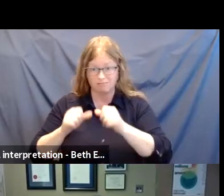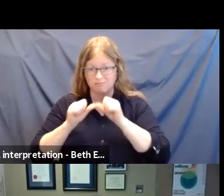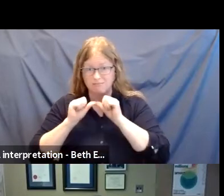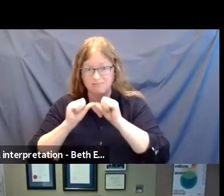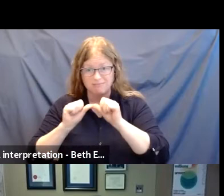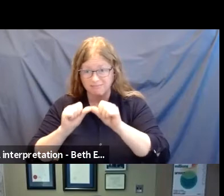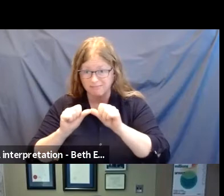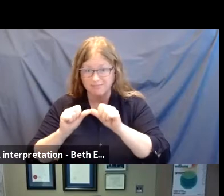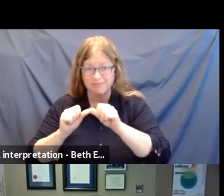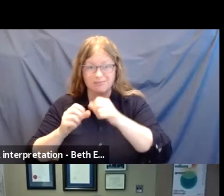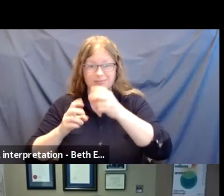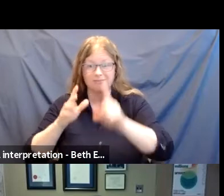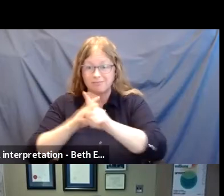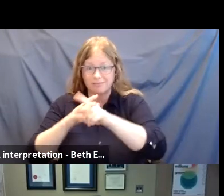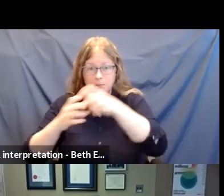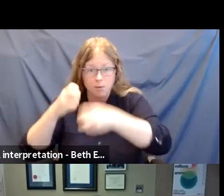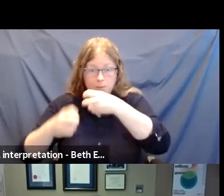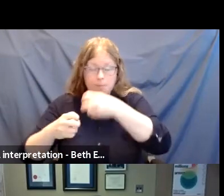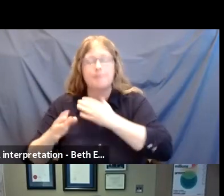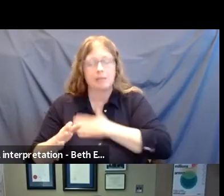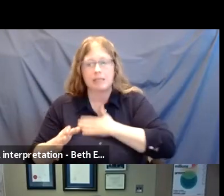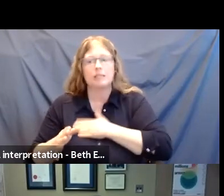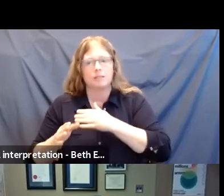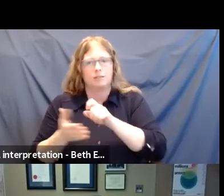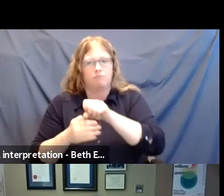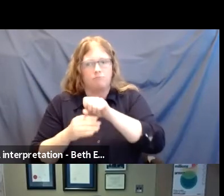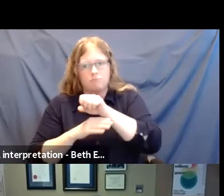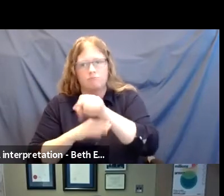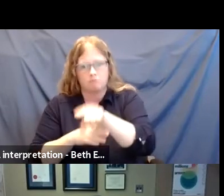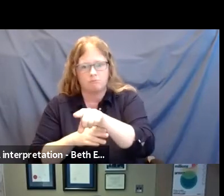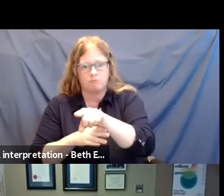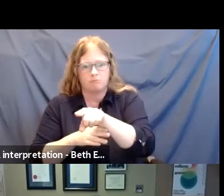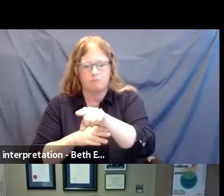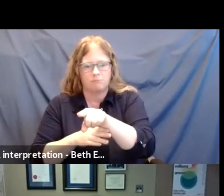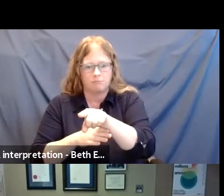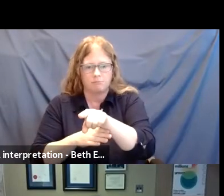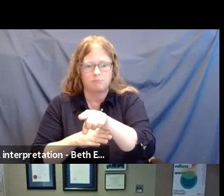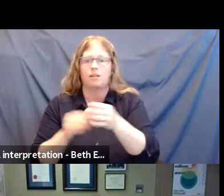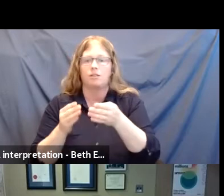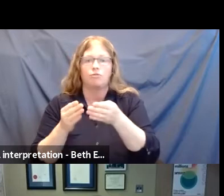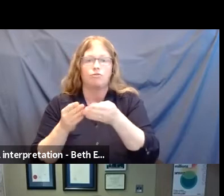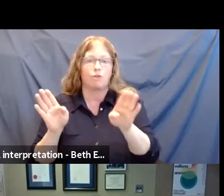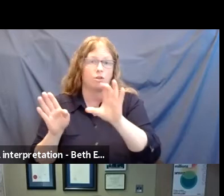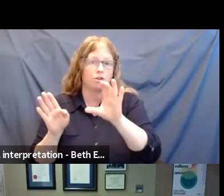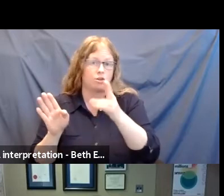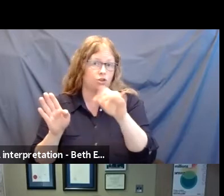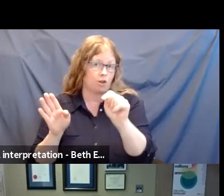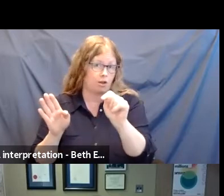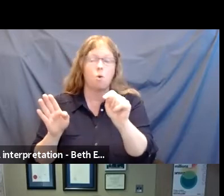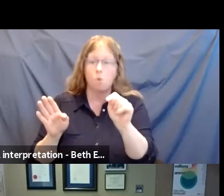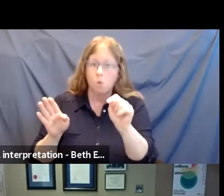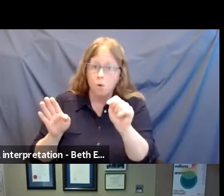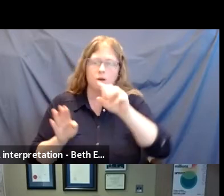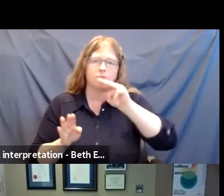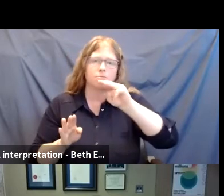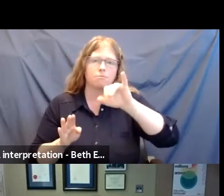problems, please send a note to either the general chat or to